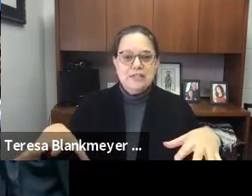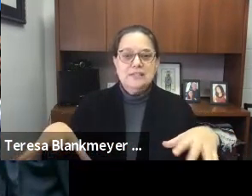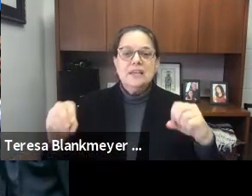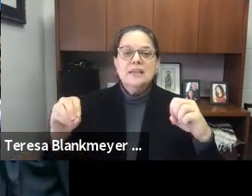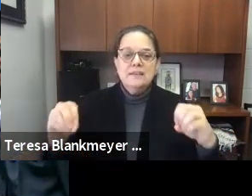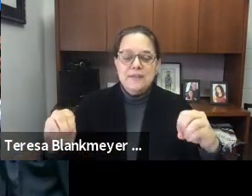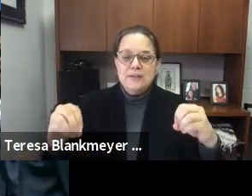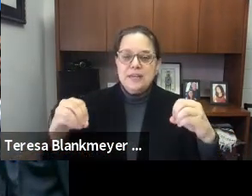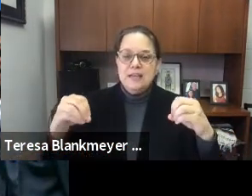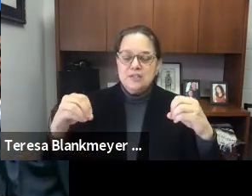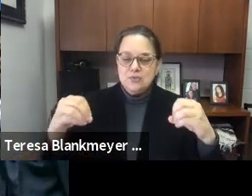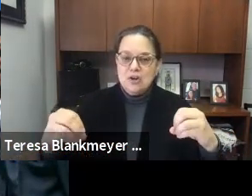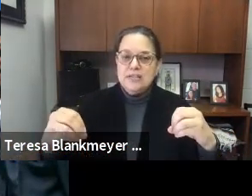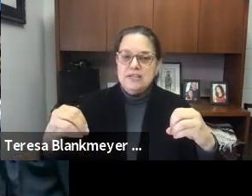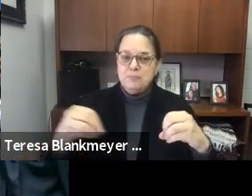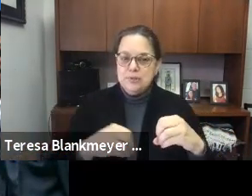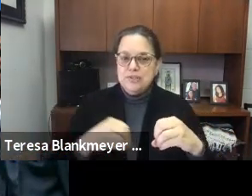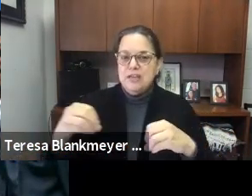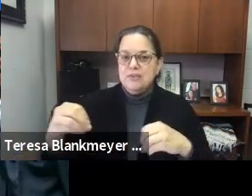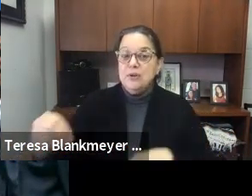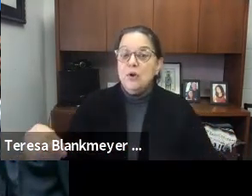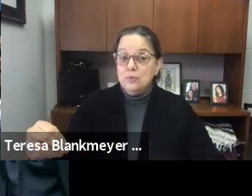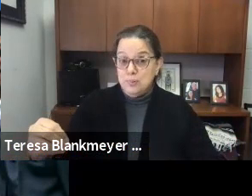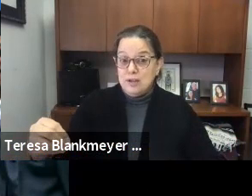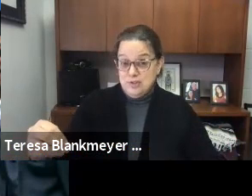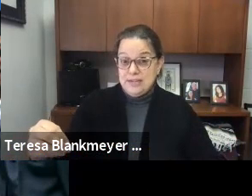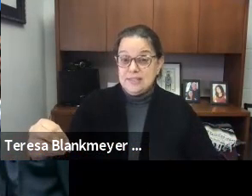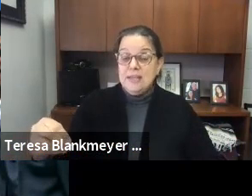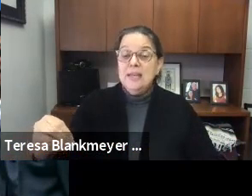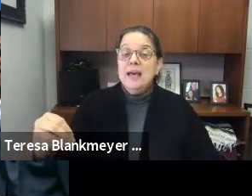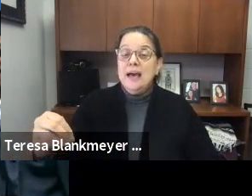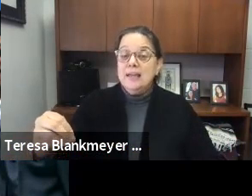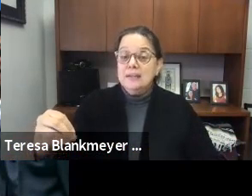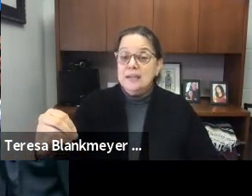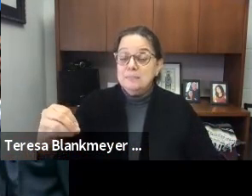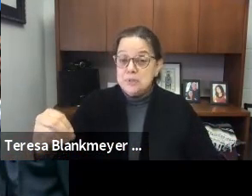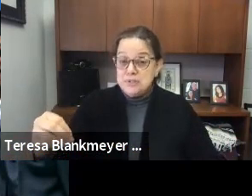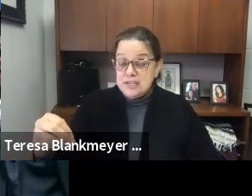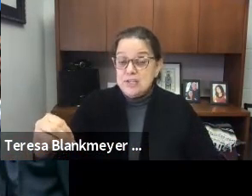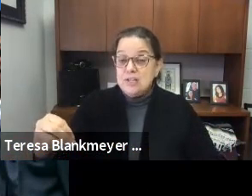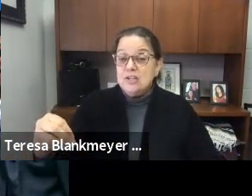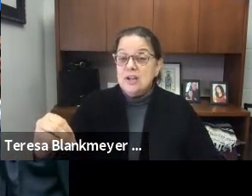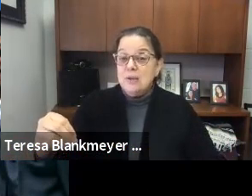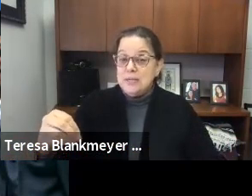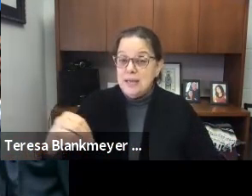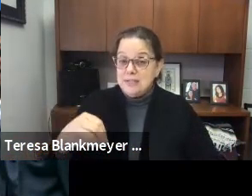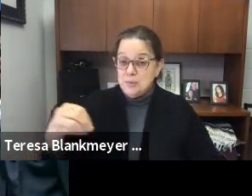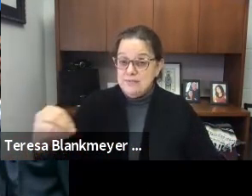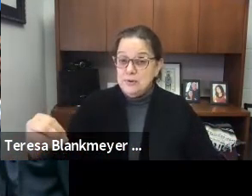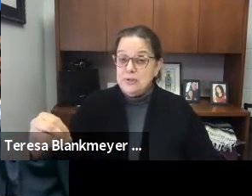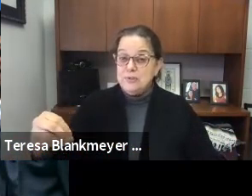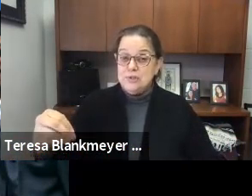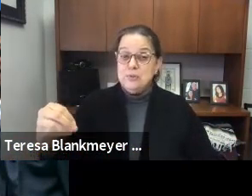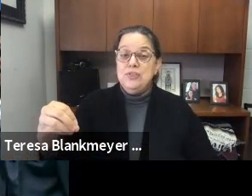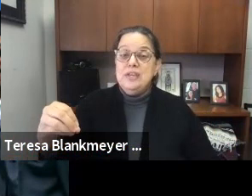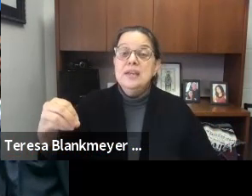organizations felt a strong need to put together their own projects. And in particular, I would like to